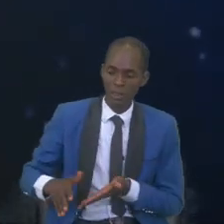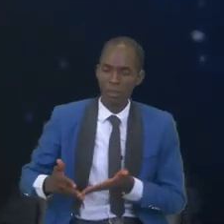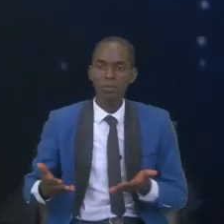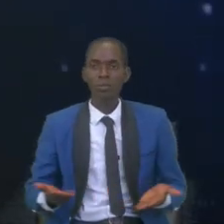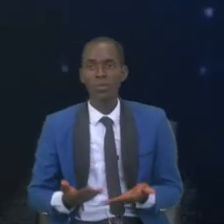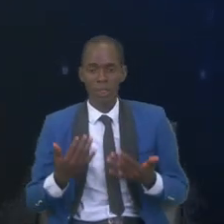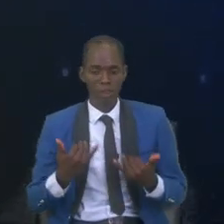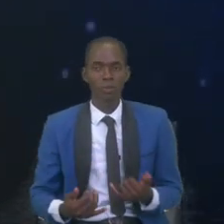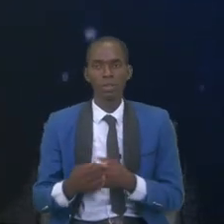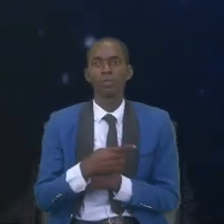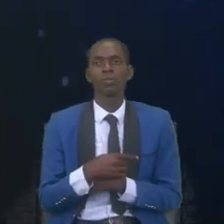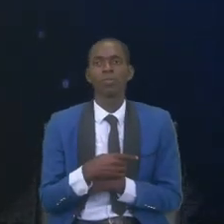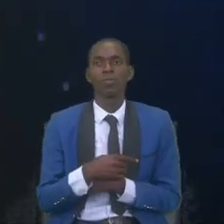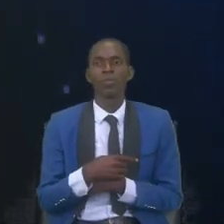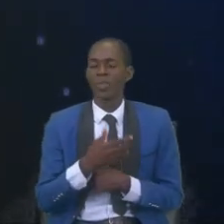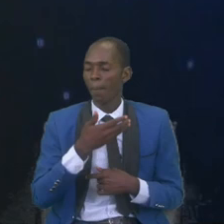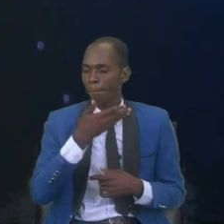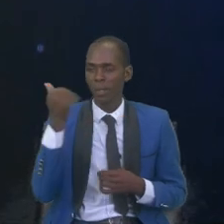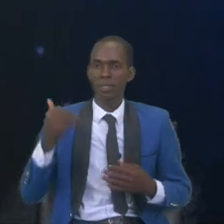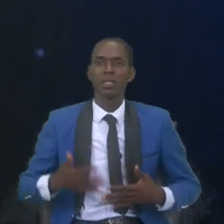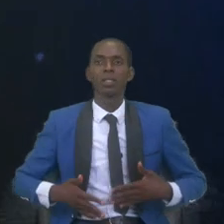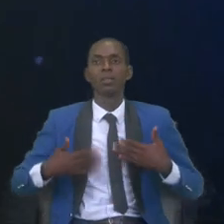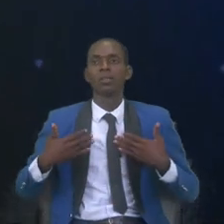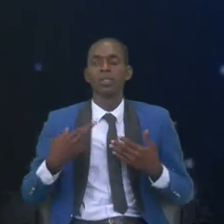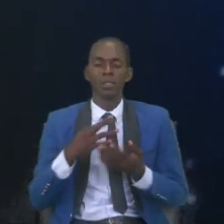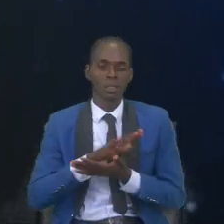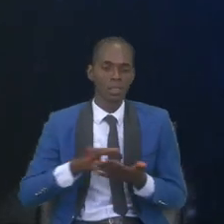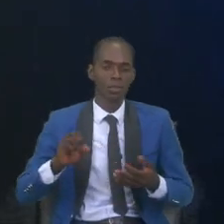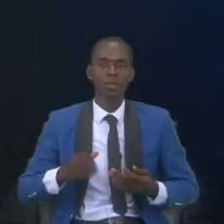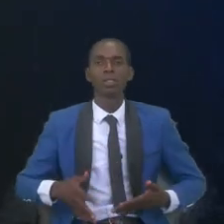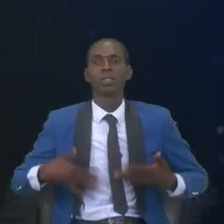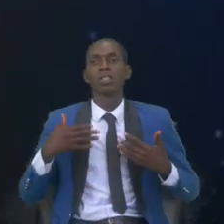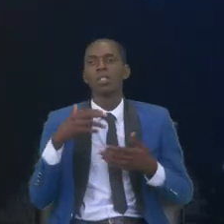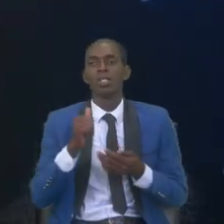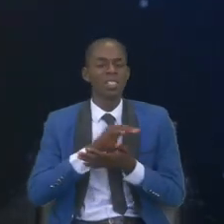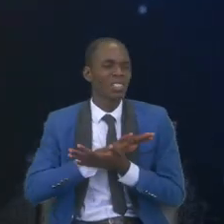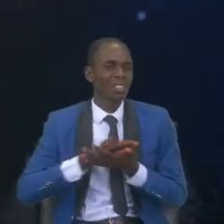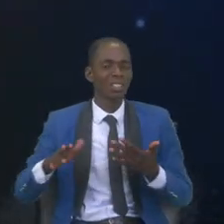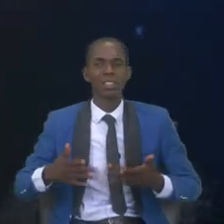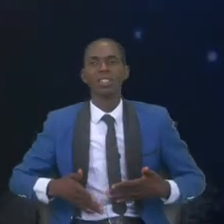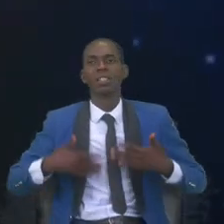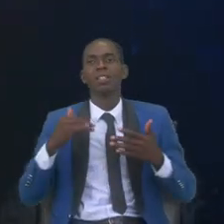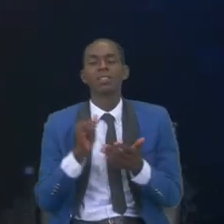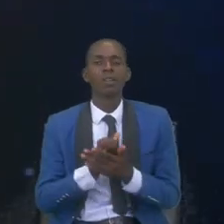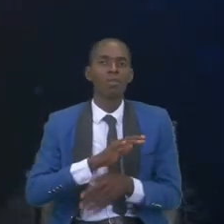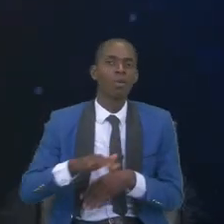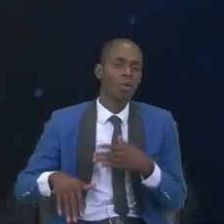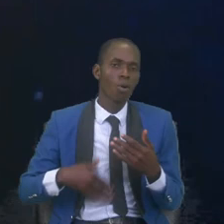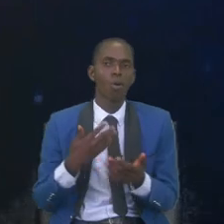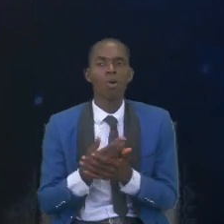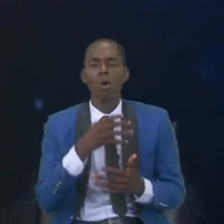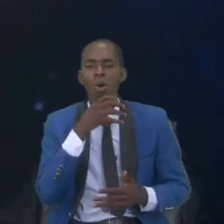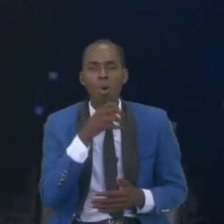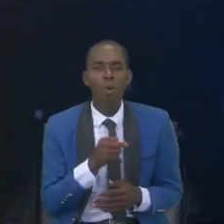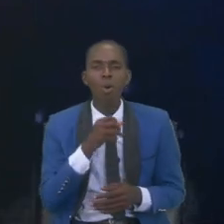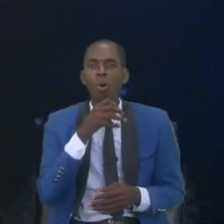today, better life, righteous life, a clean life, that all those old, old,